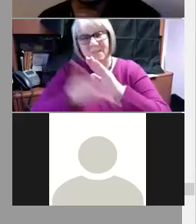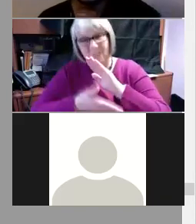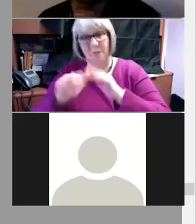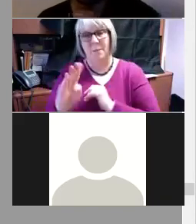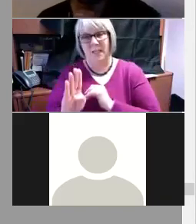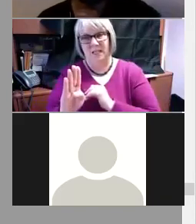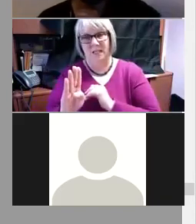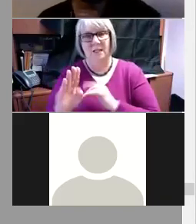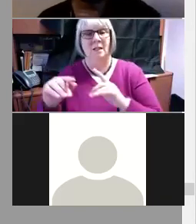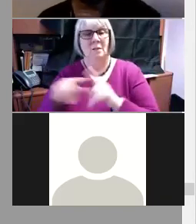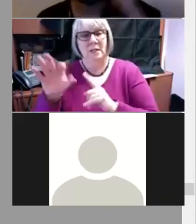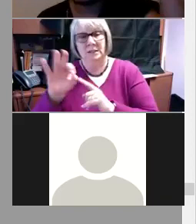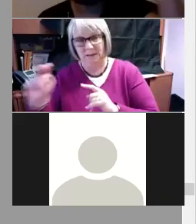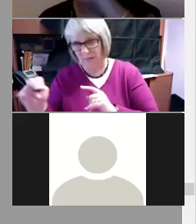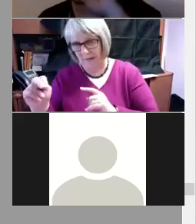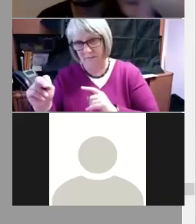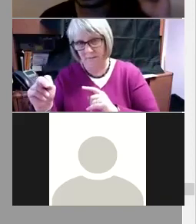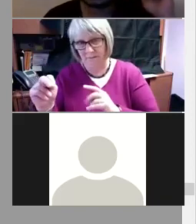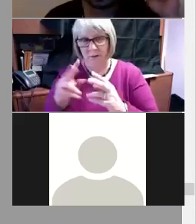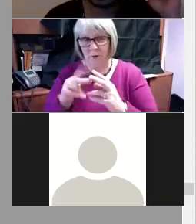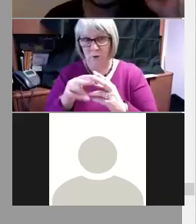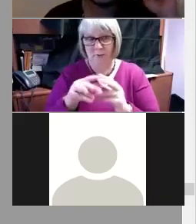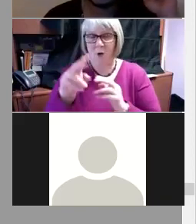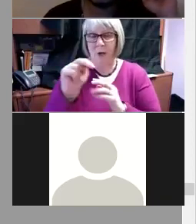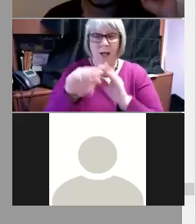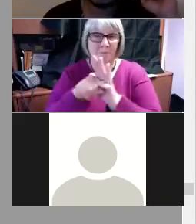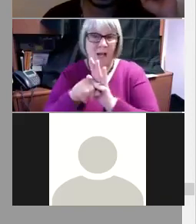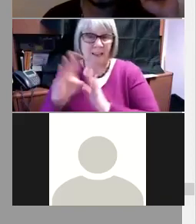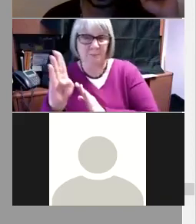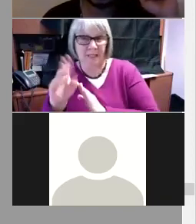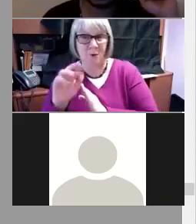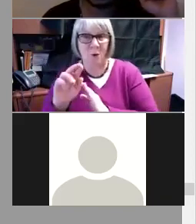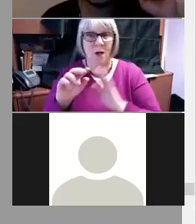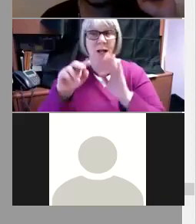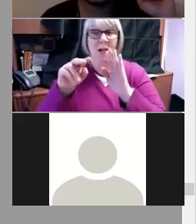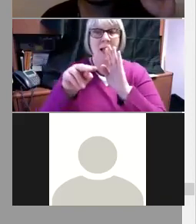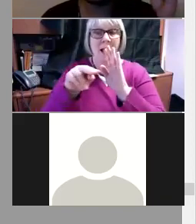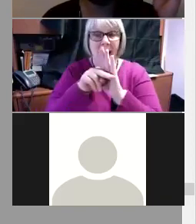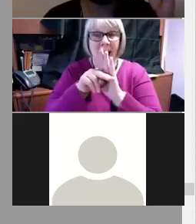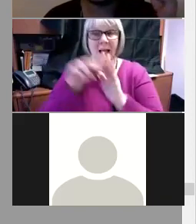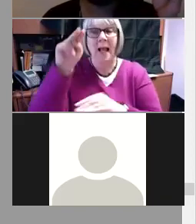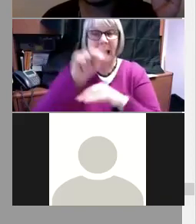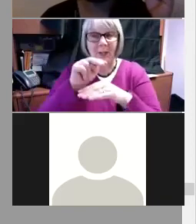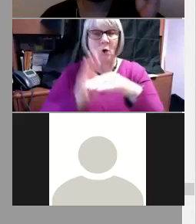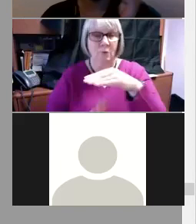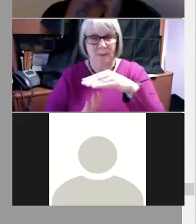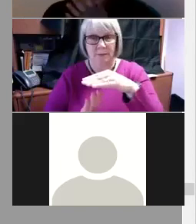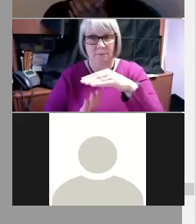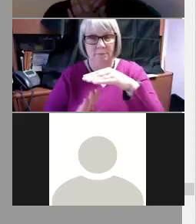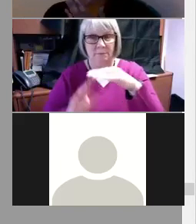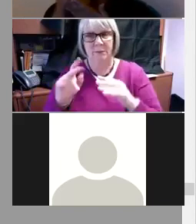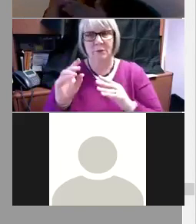So either it is n minus B or it is going to be n by B. So essentially what it means